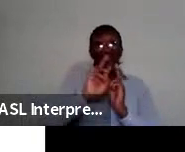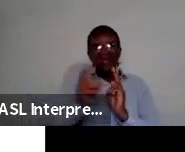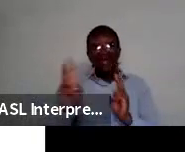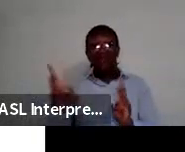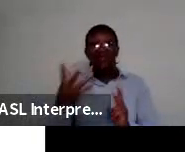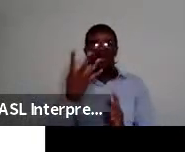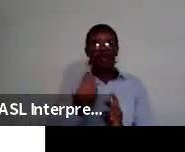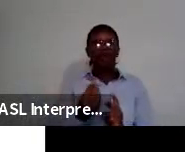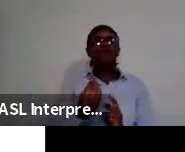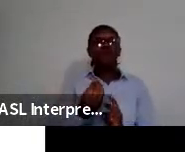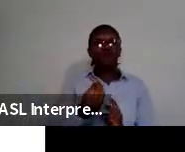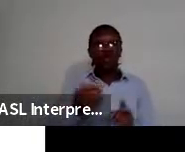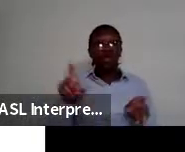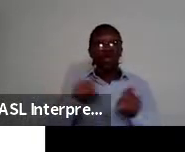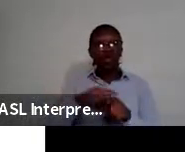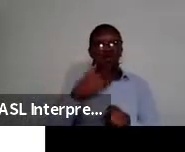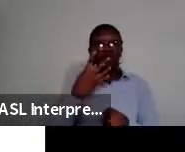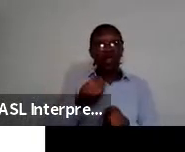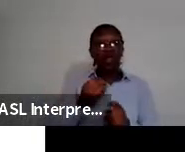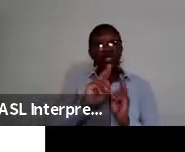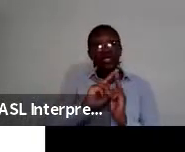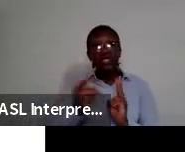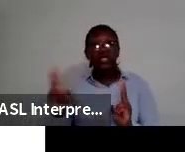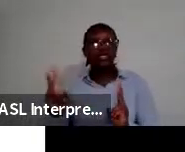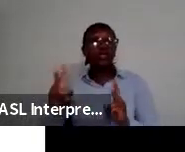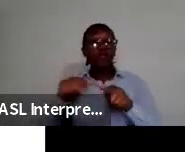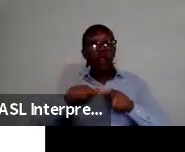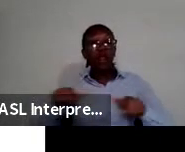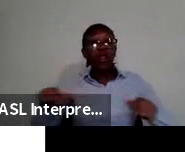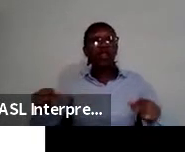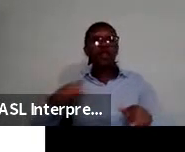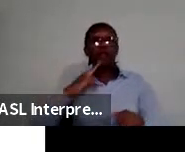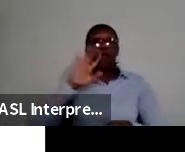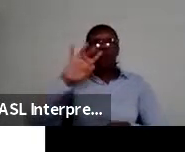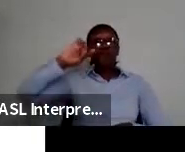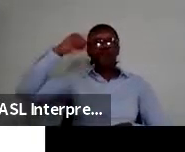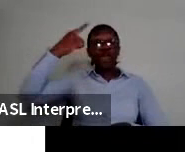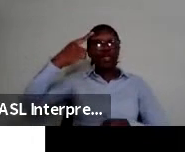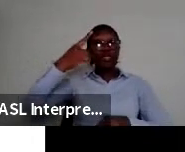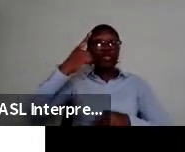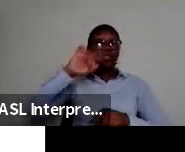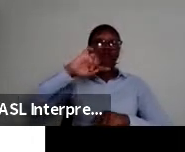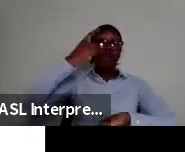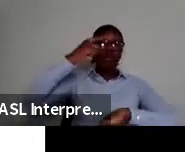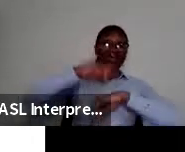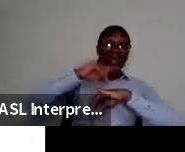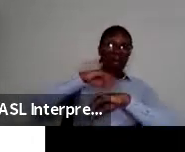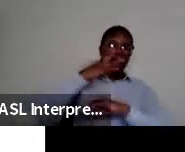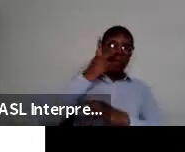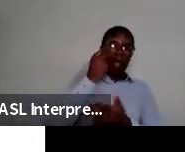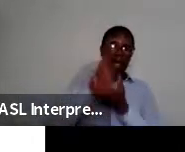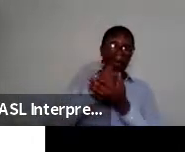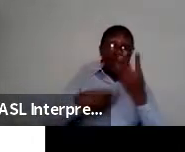given to different levels of offenders. There are first offenders with the escalation to